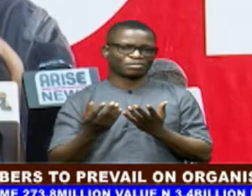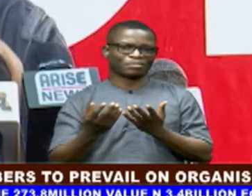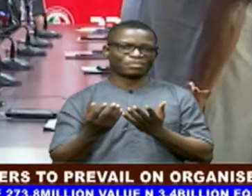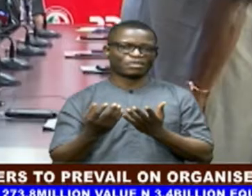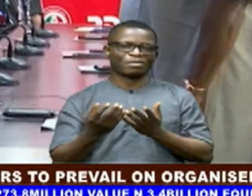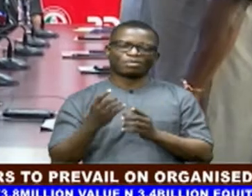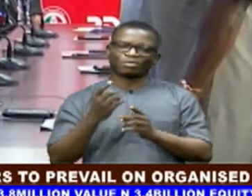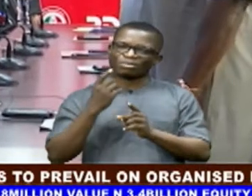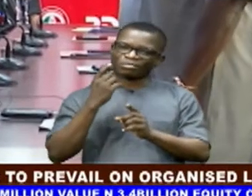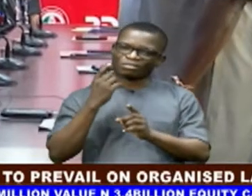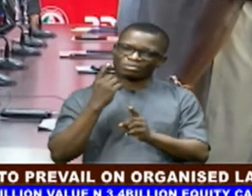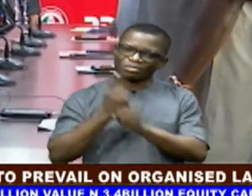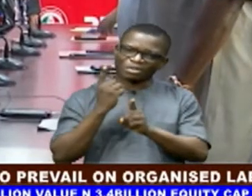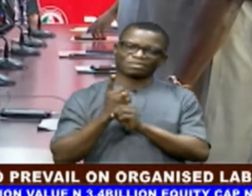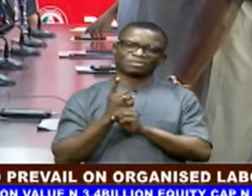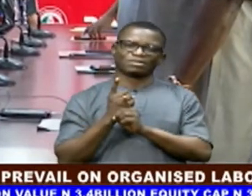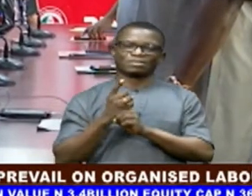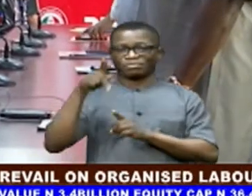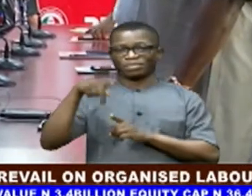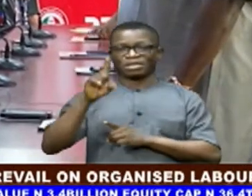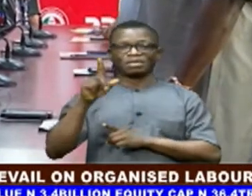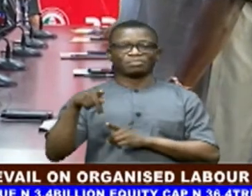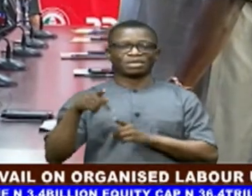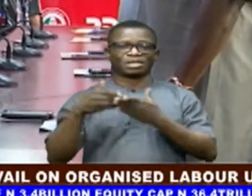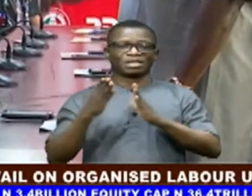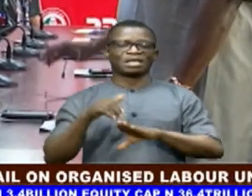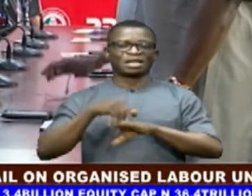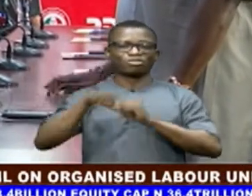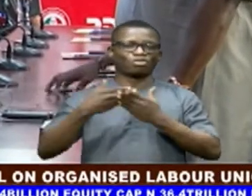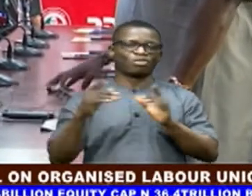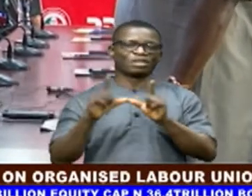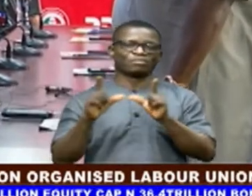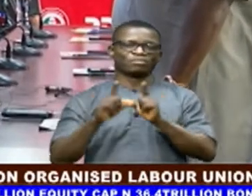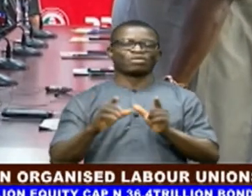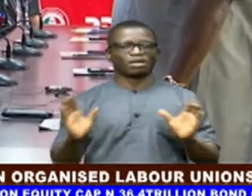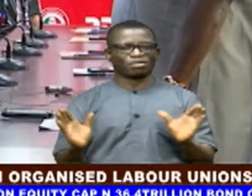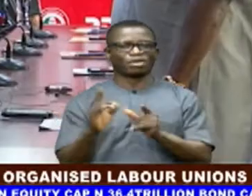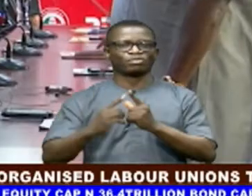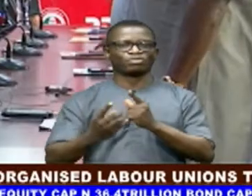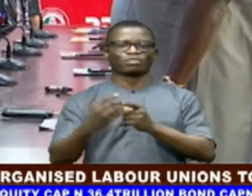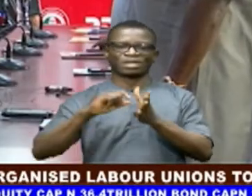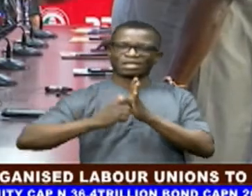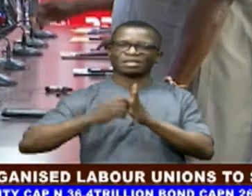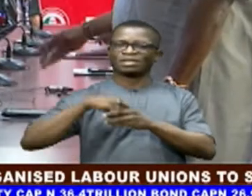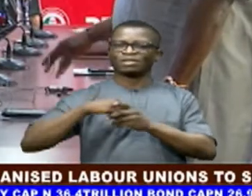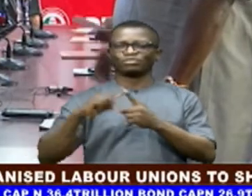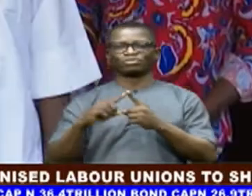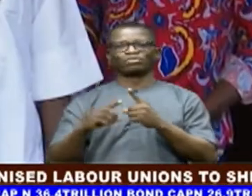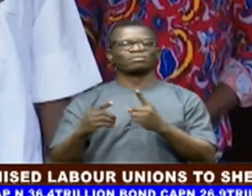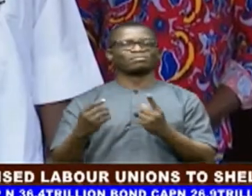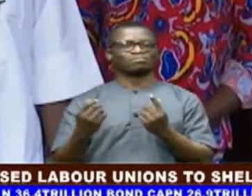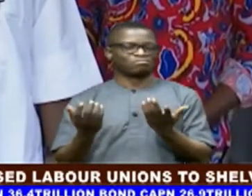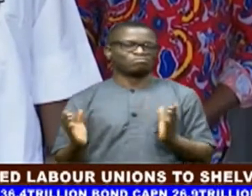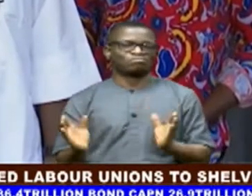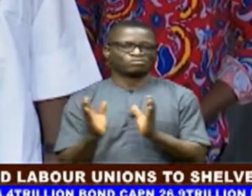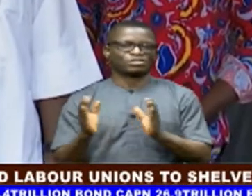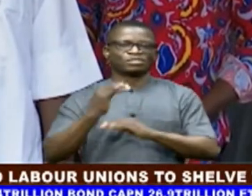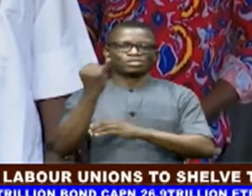holistically. PDP leaders at all levels are enjoined to key into the party's efforts towards reviving the institute,